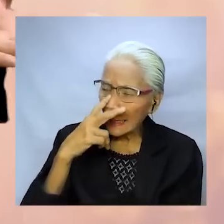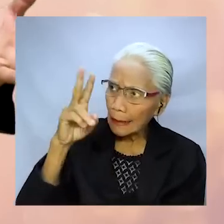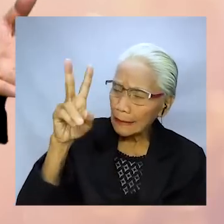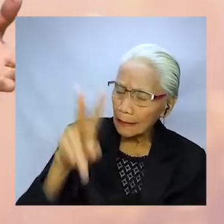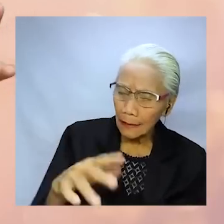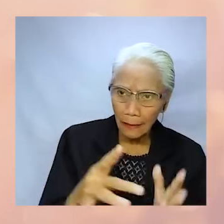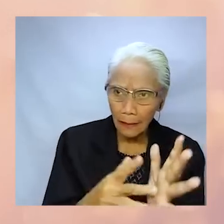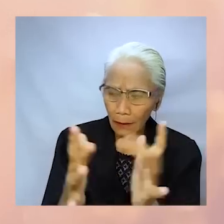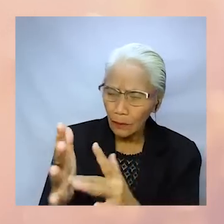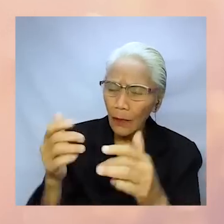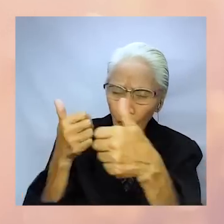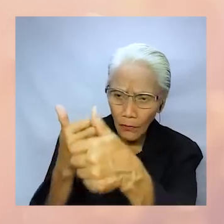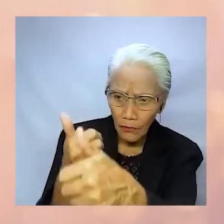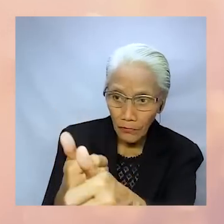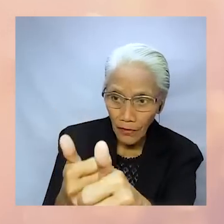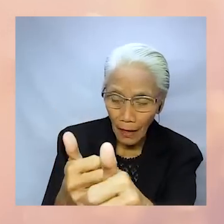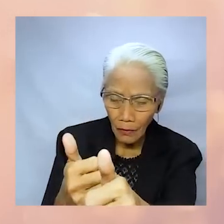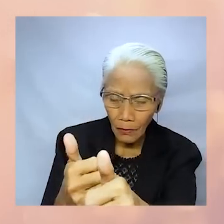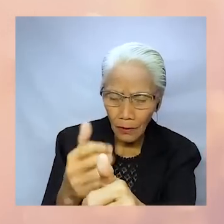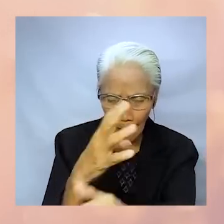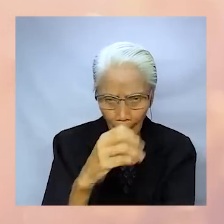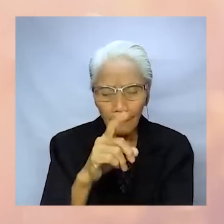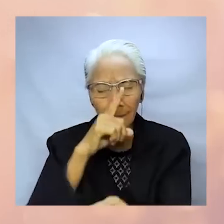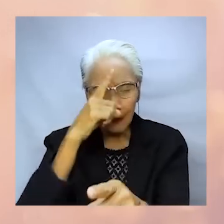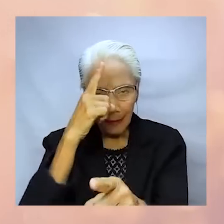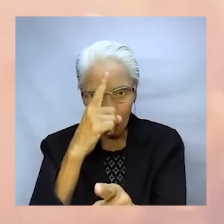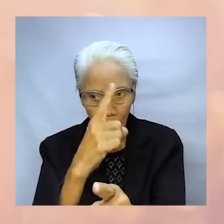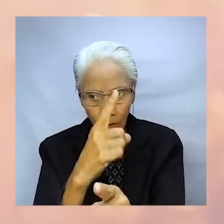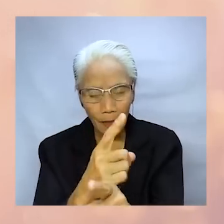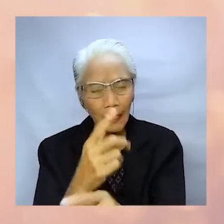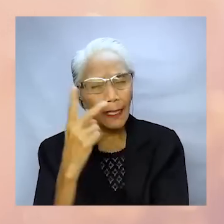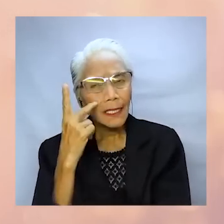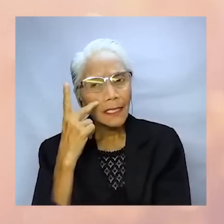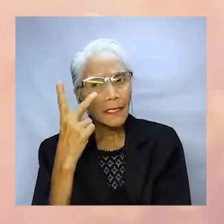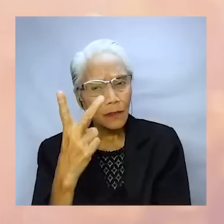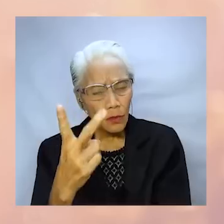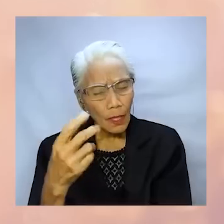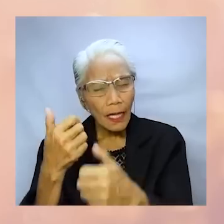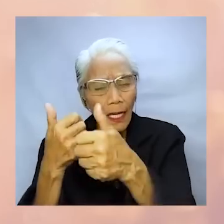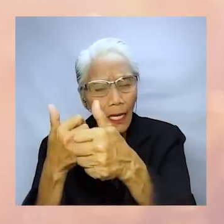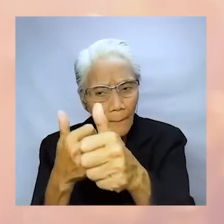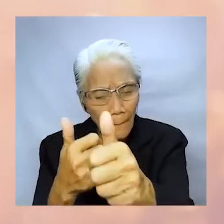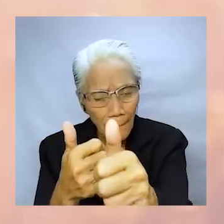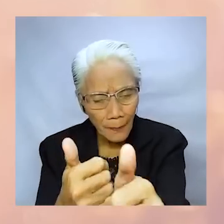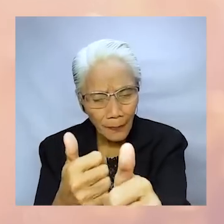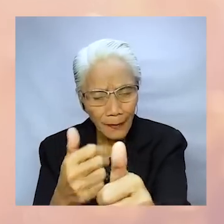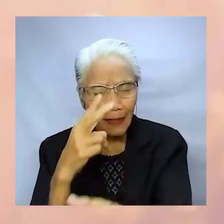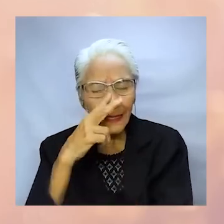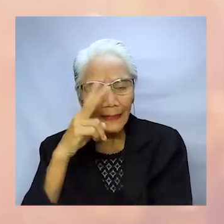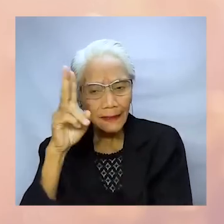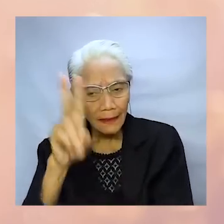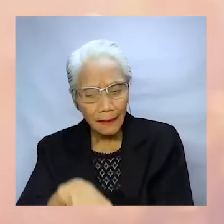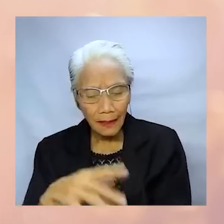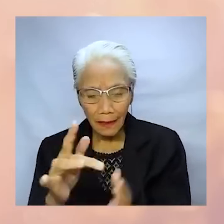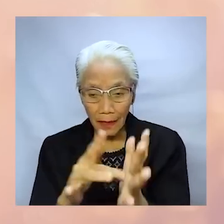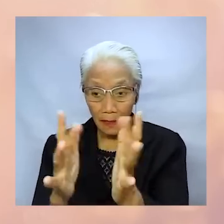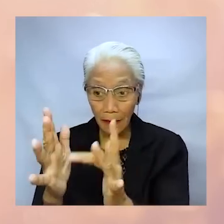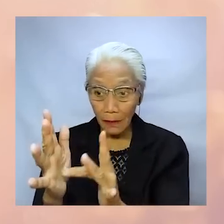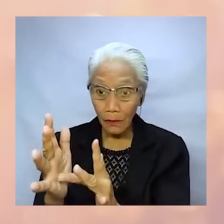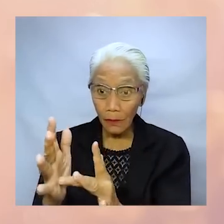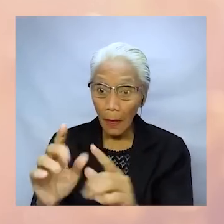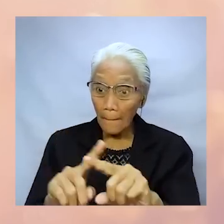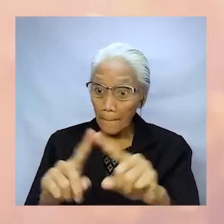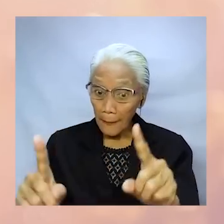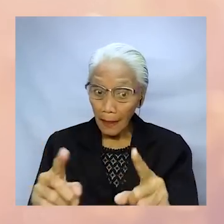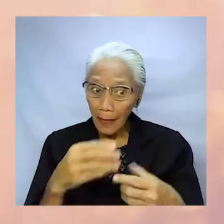and eventually saw. He obeyed the unseen Jesus. But in his heart, he was